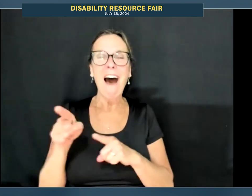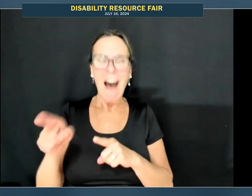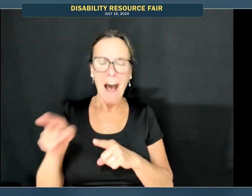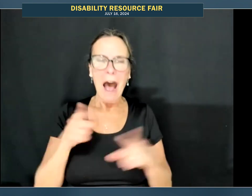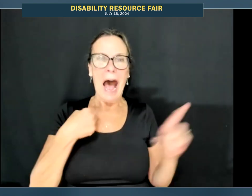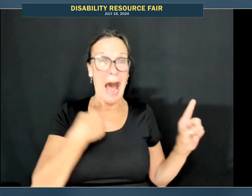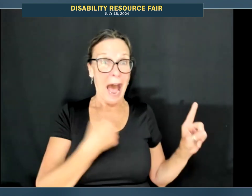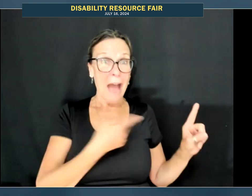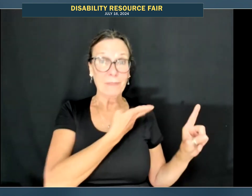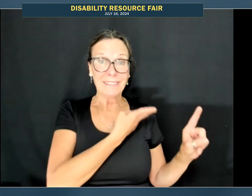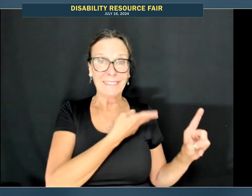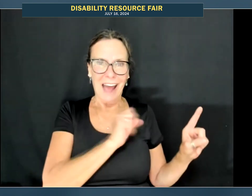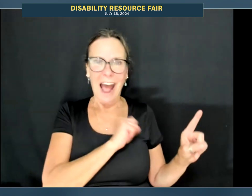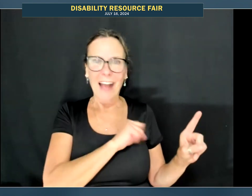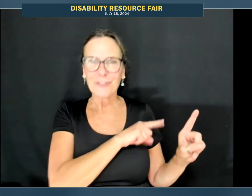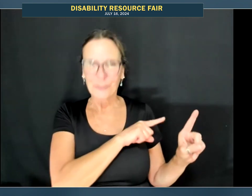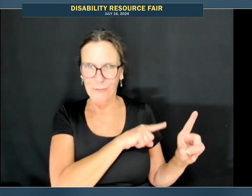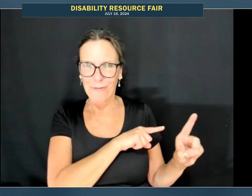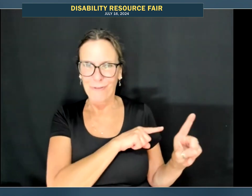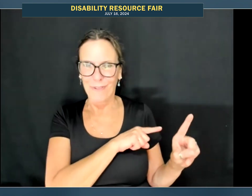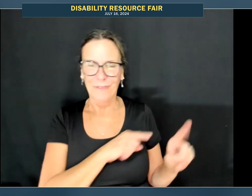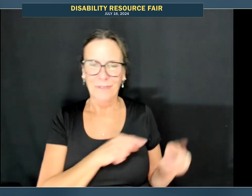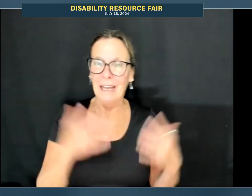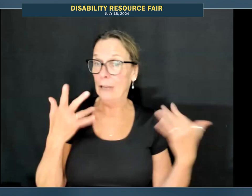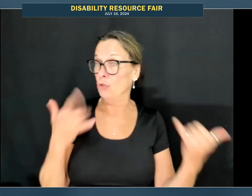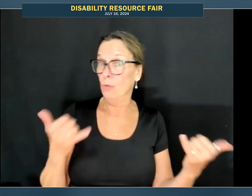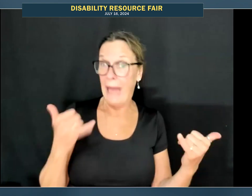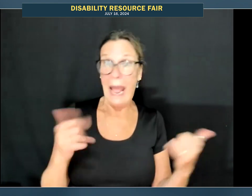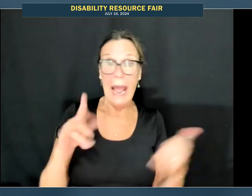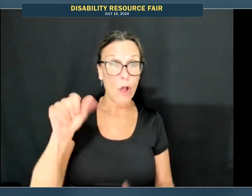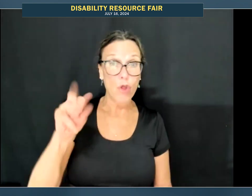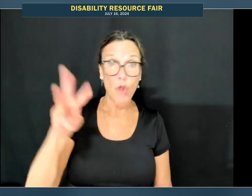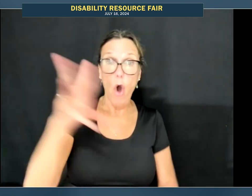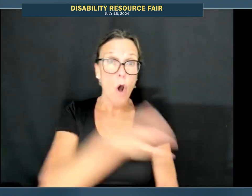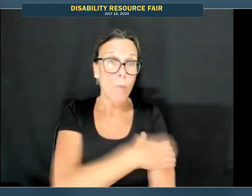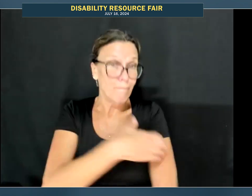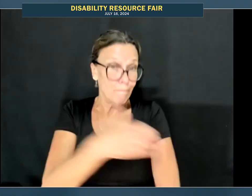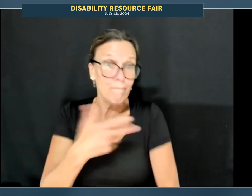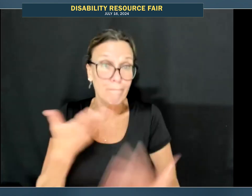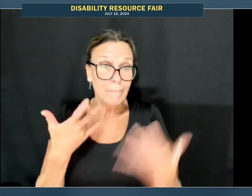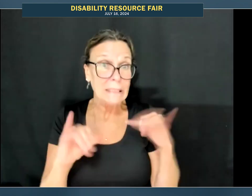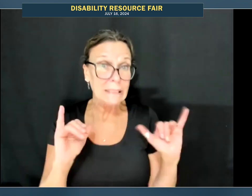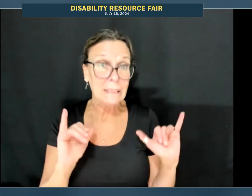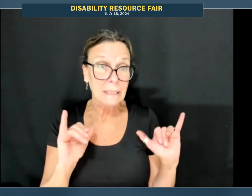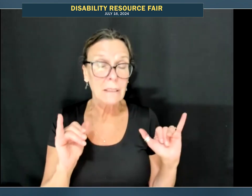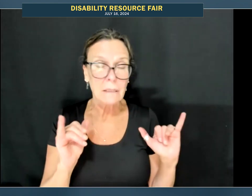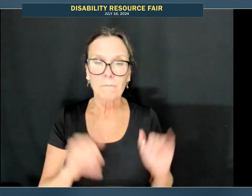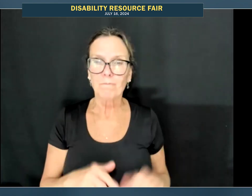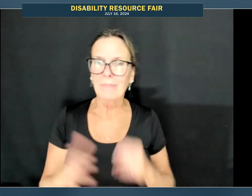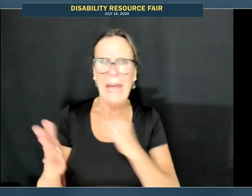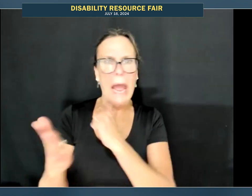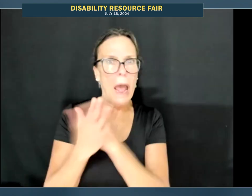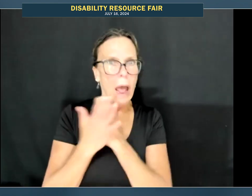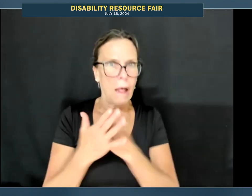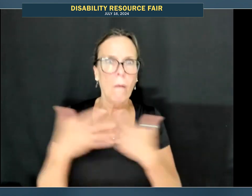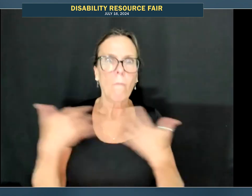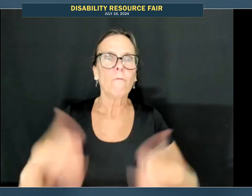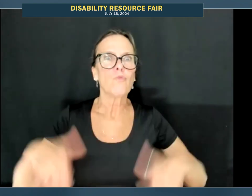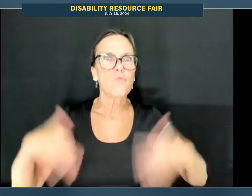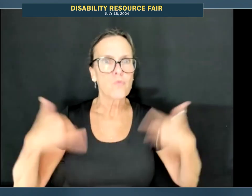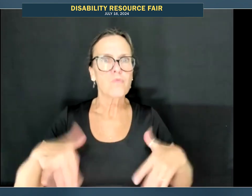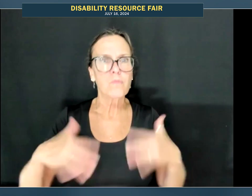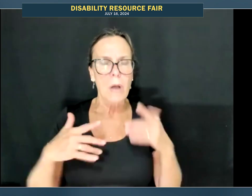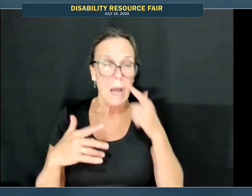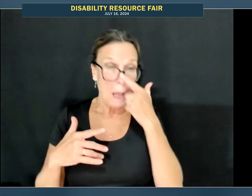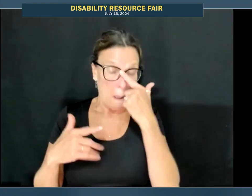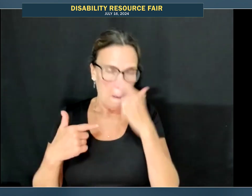into the laws that we carry today. They were helpful. And what I